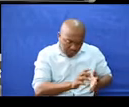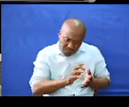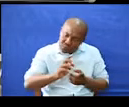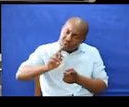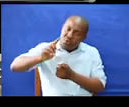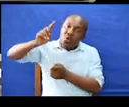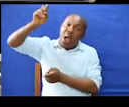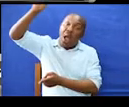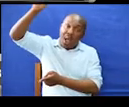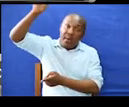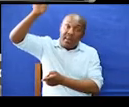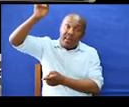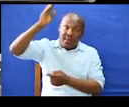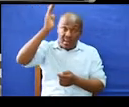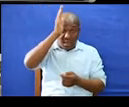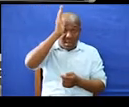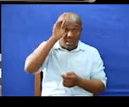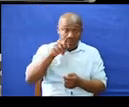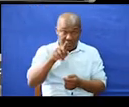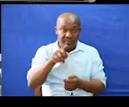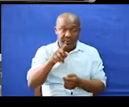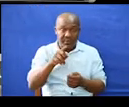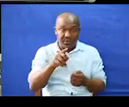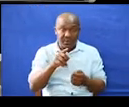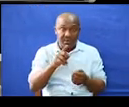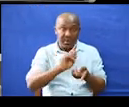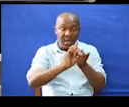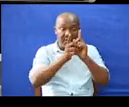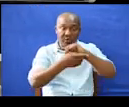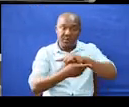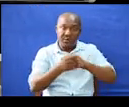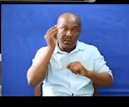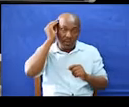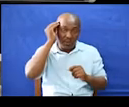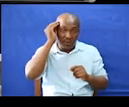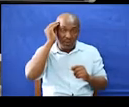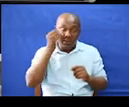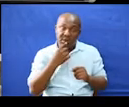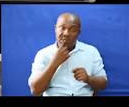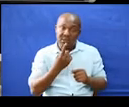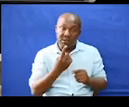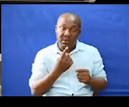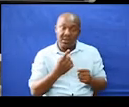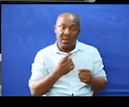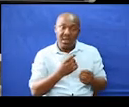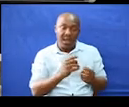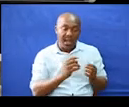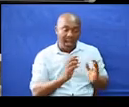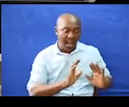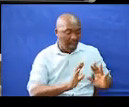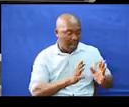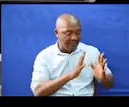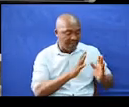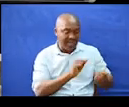Early evolutionary theories explain that living things evolved from